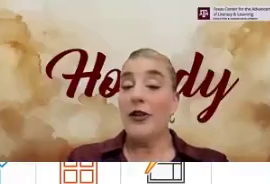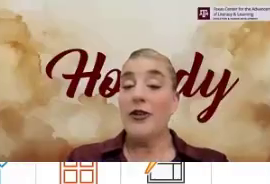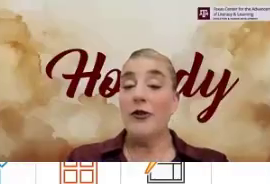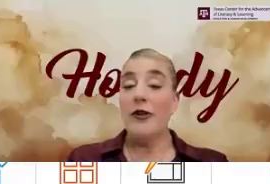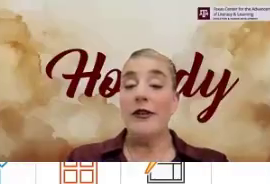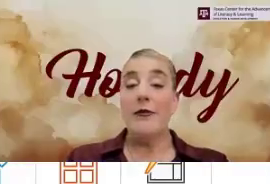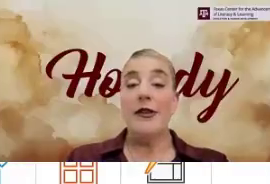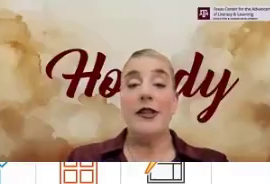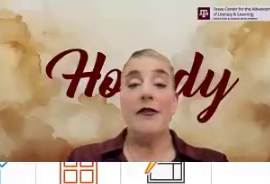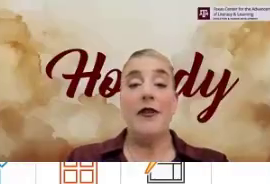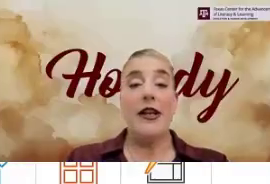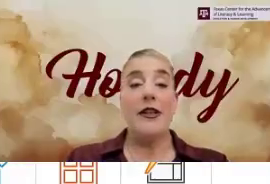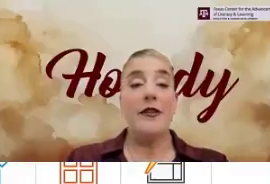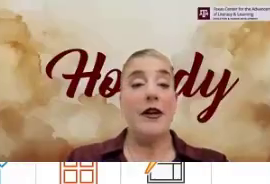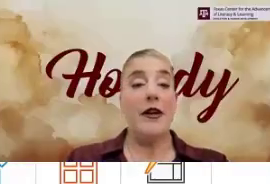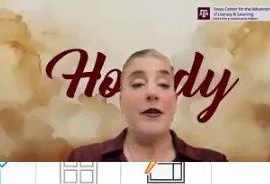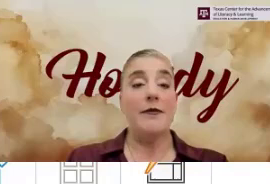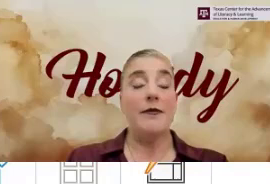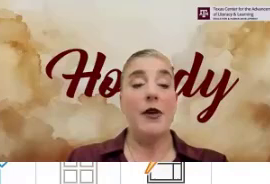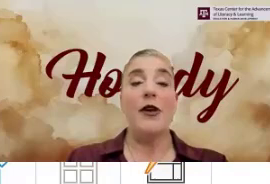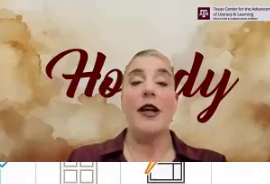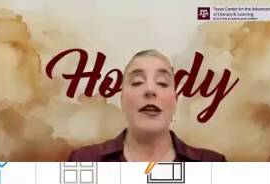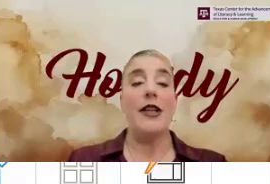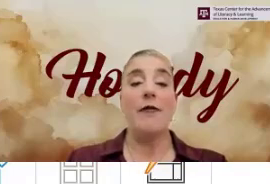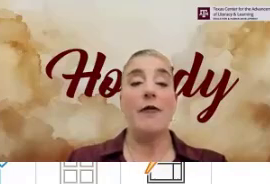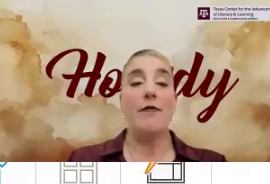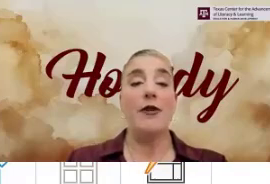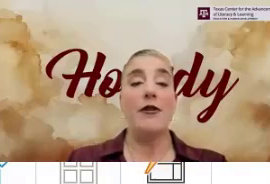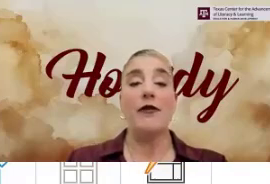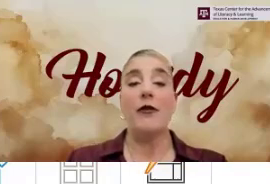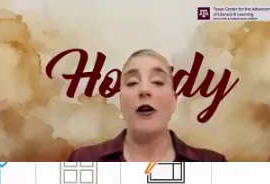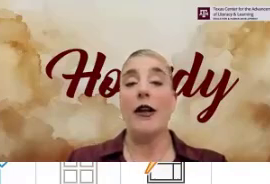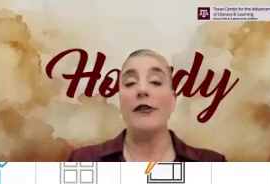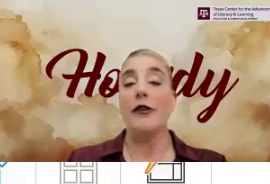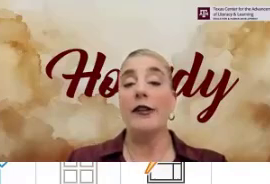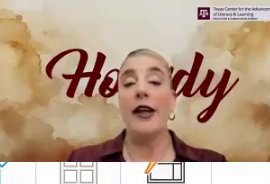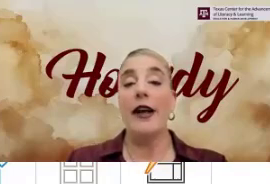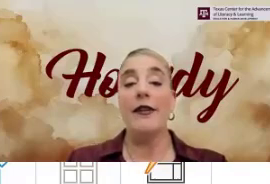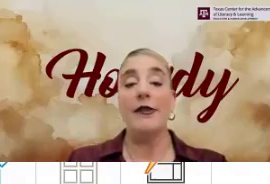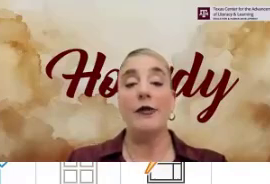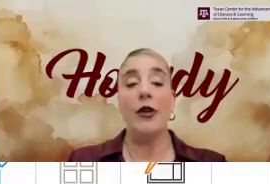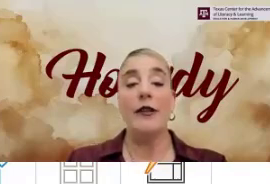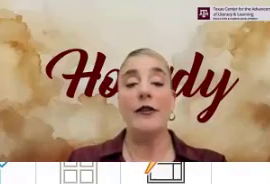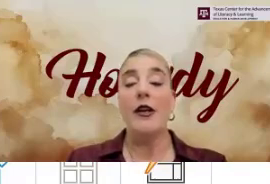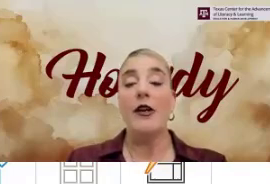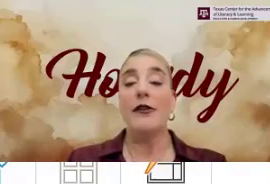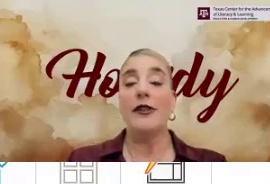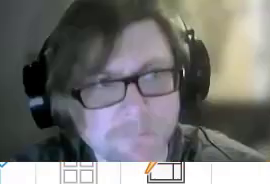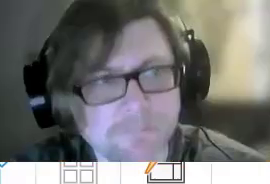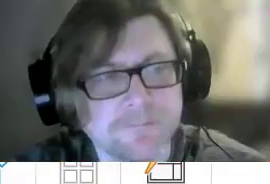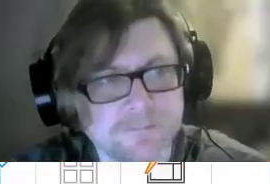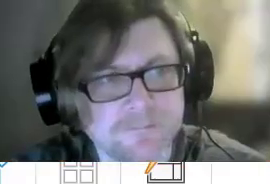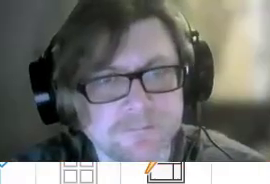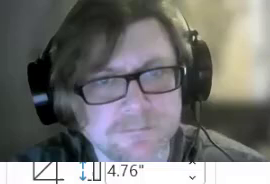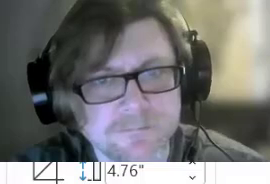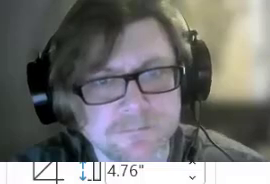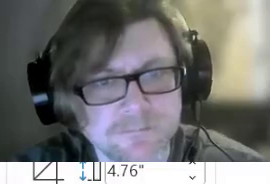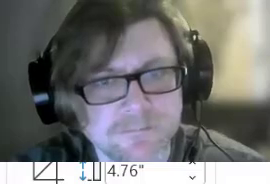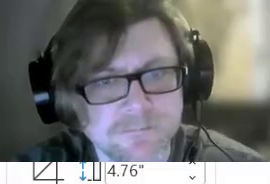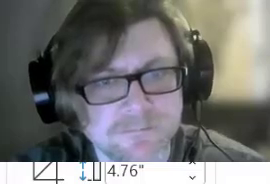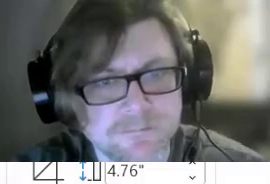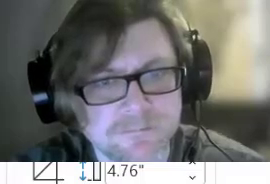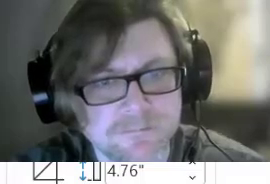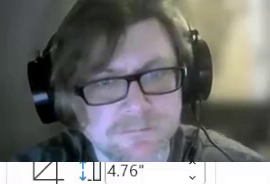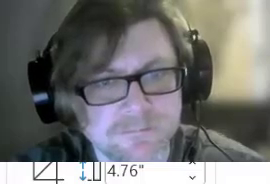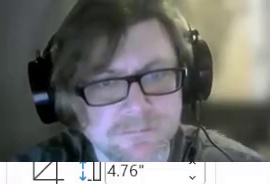other way you could do it, let me see if I can, okay, it came up beautiful. All right, so let's add this one. Okay. You've seen